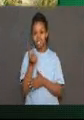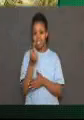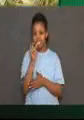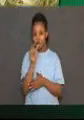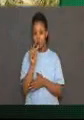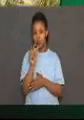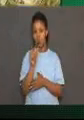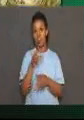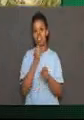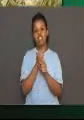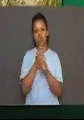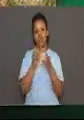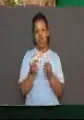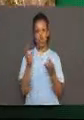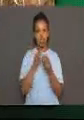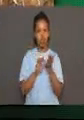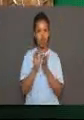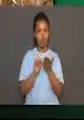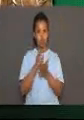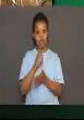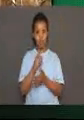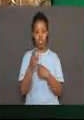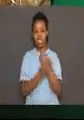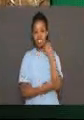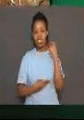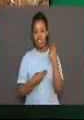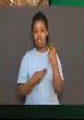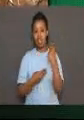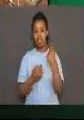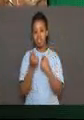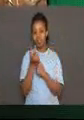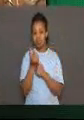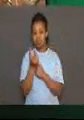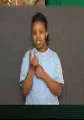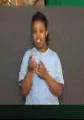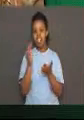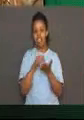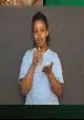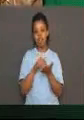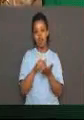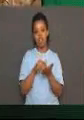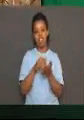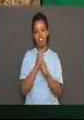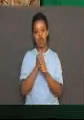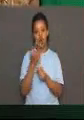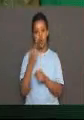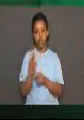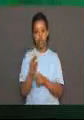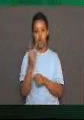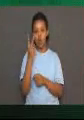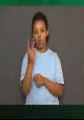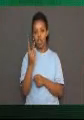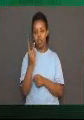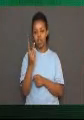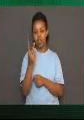evolved. Wheat has strains that are diploid, which means they have 2